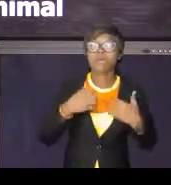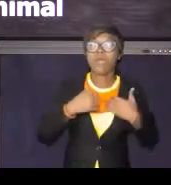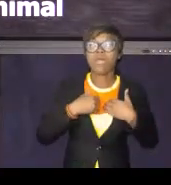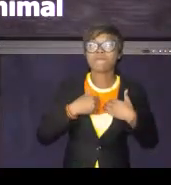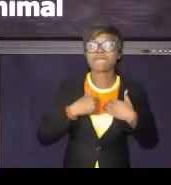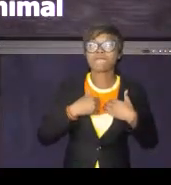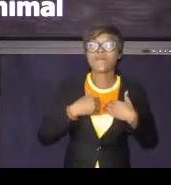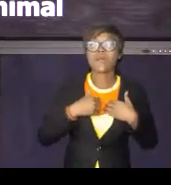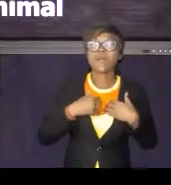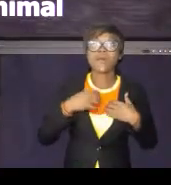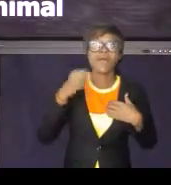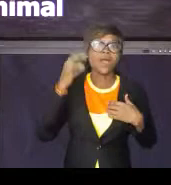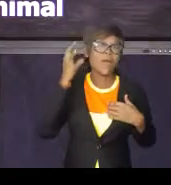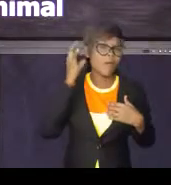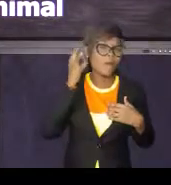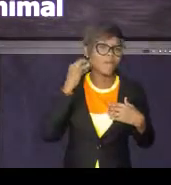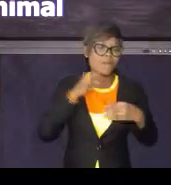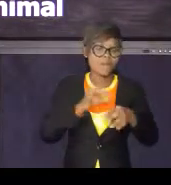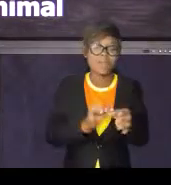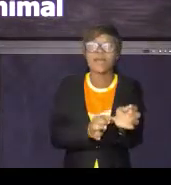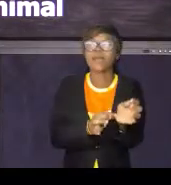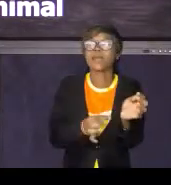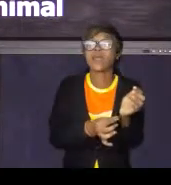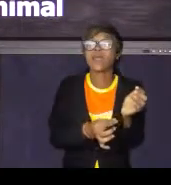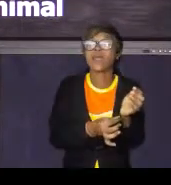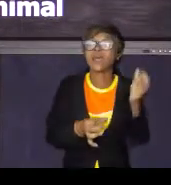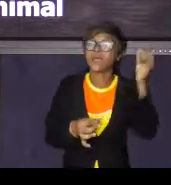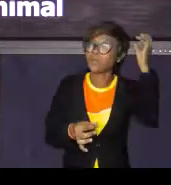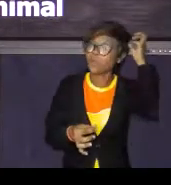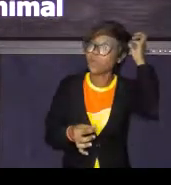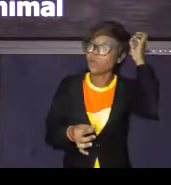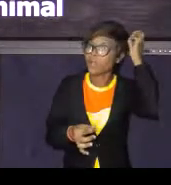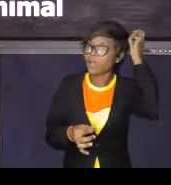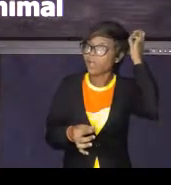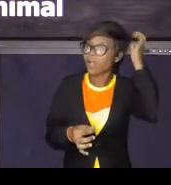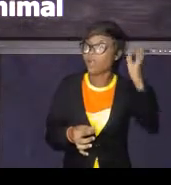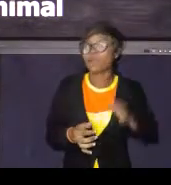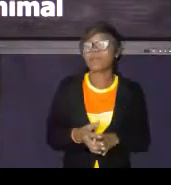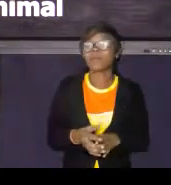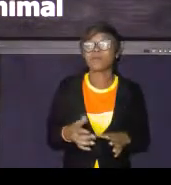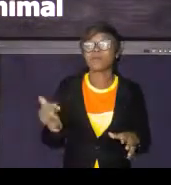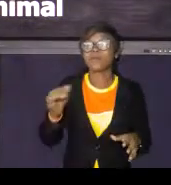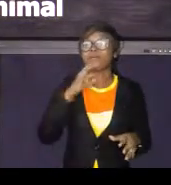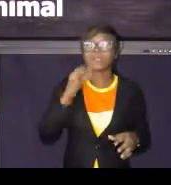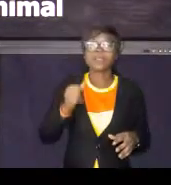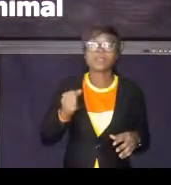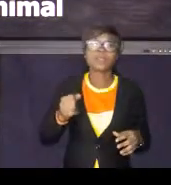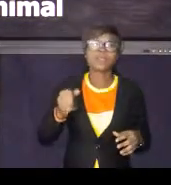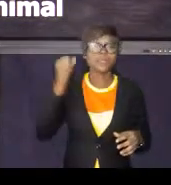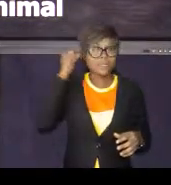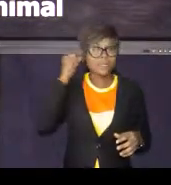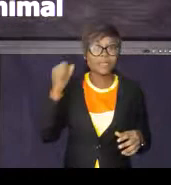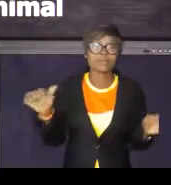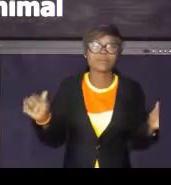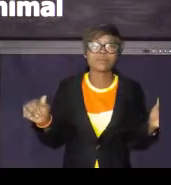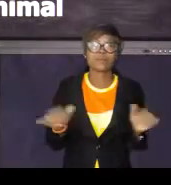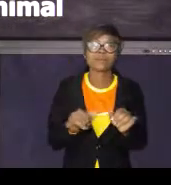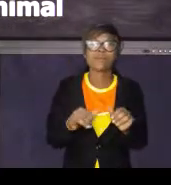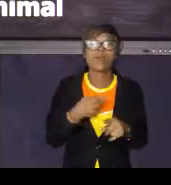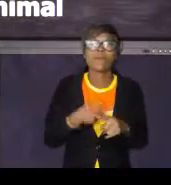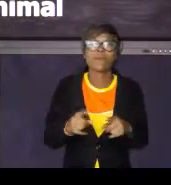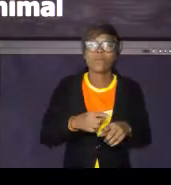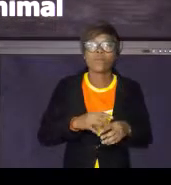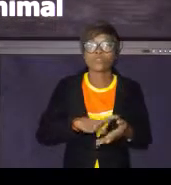have hair on your head and you have hair on your body. So, hair and hair, they sound the same